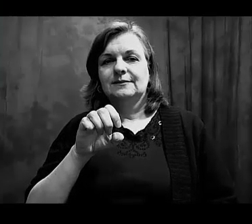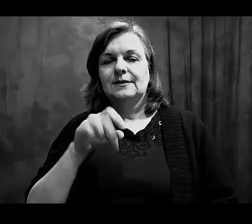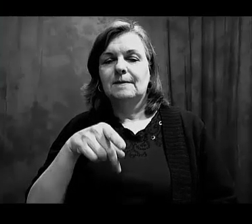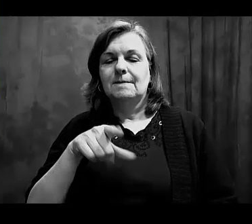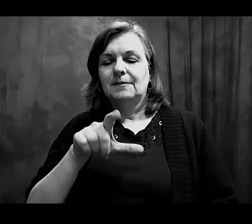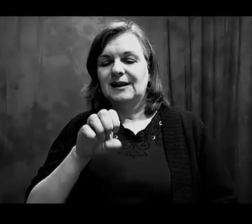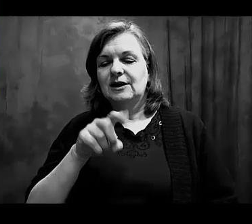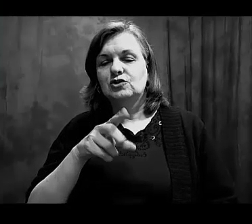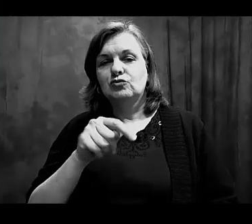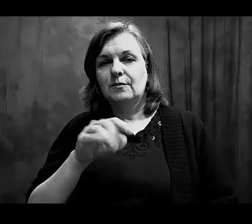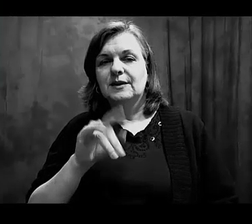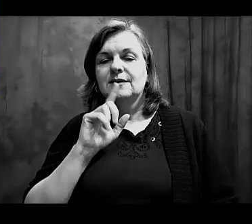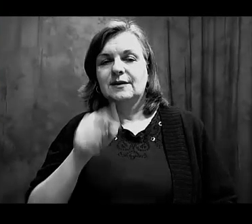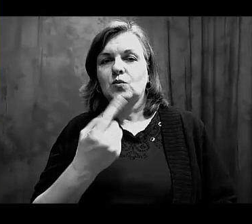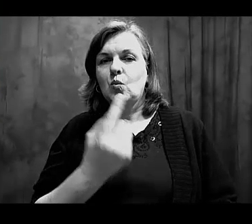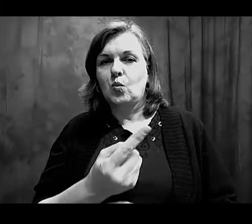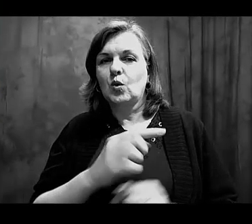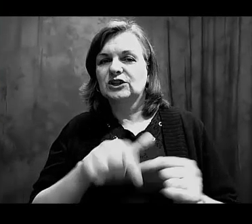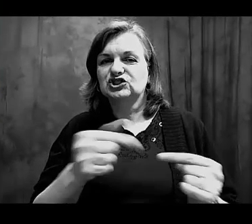ago,